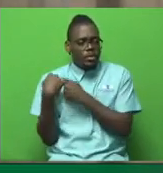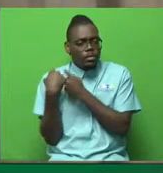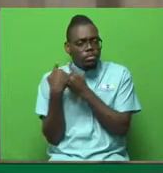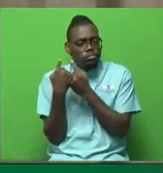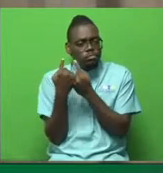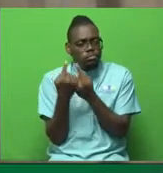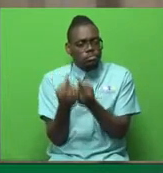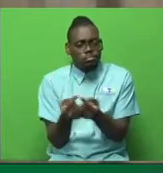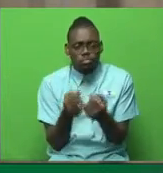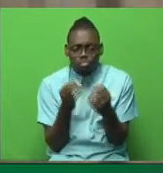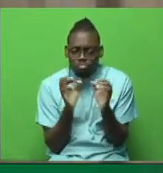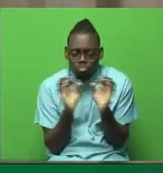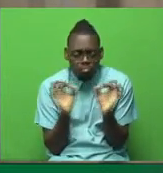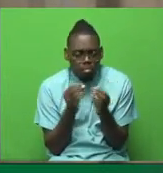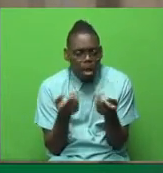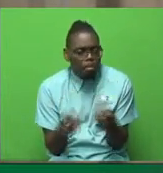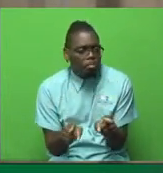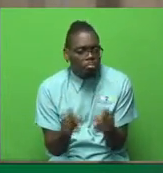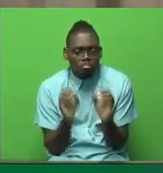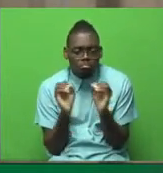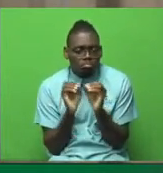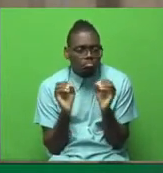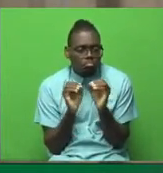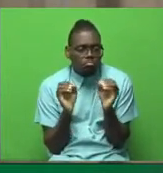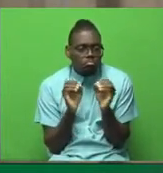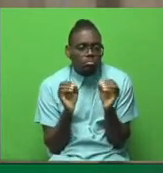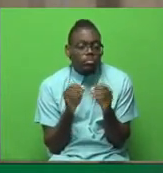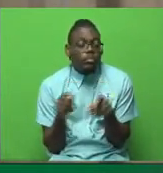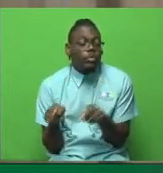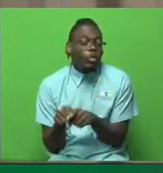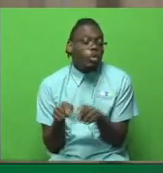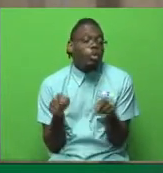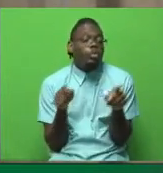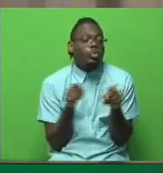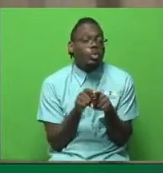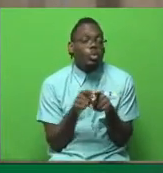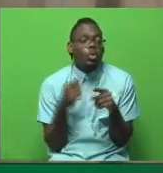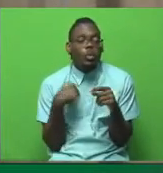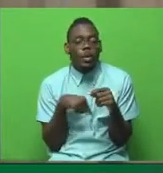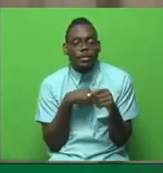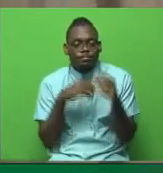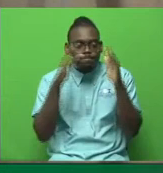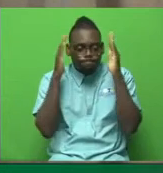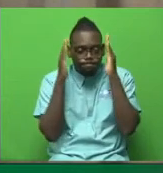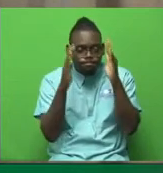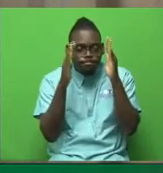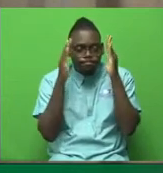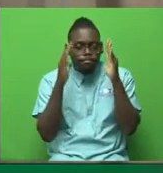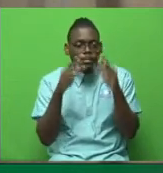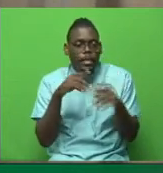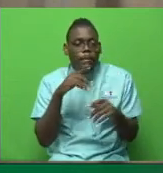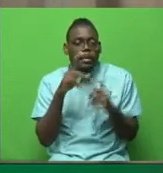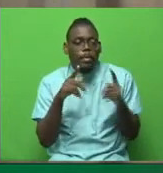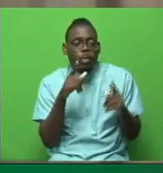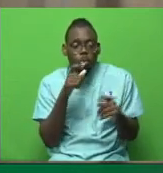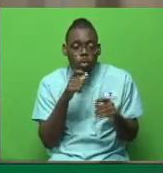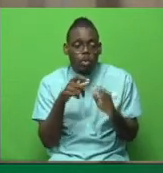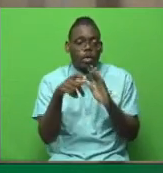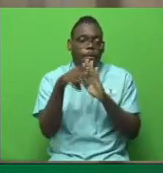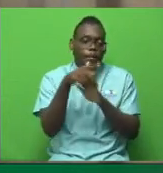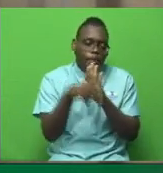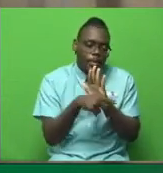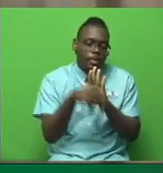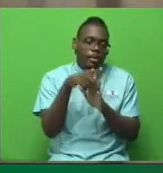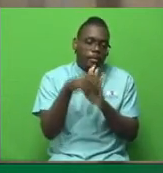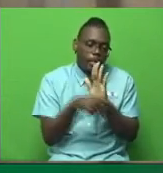but we are also listening to policy makers expound What policies they are prepared to present to